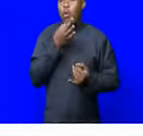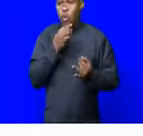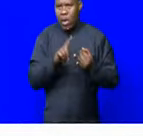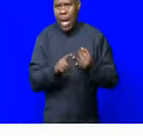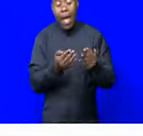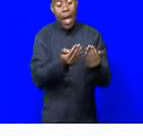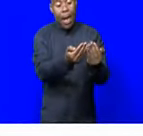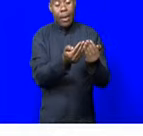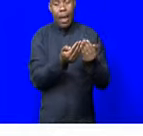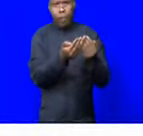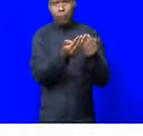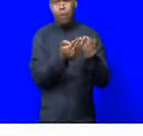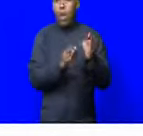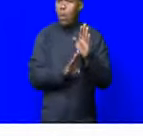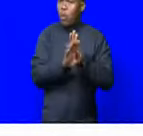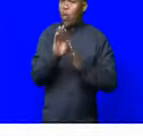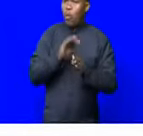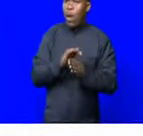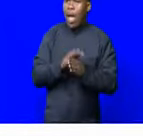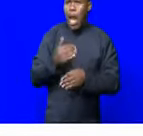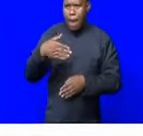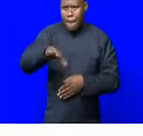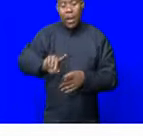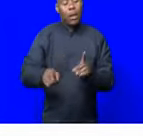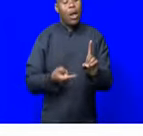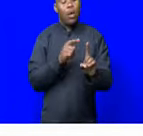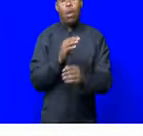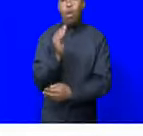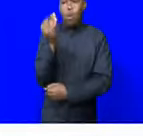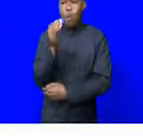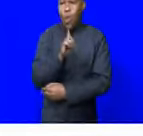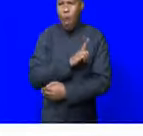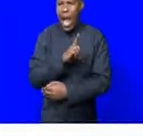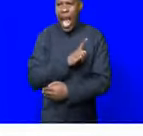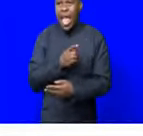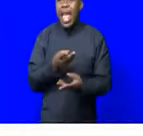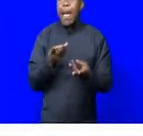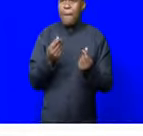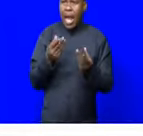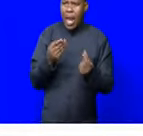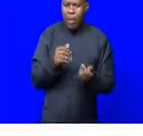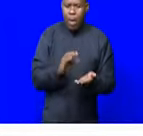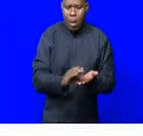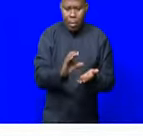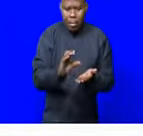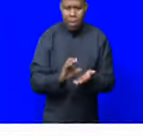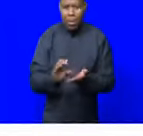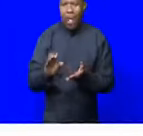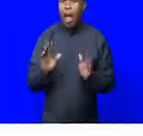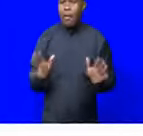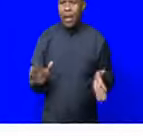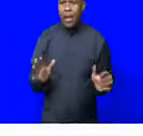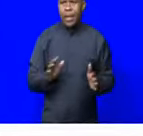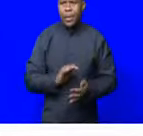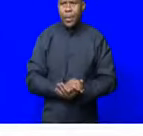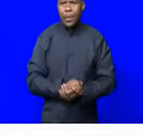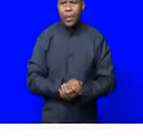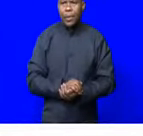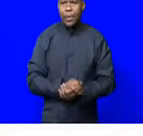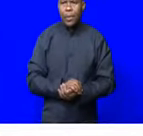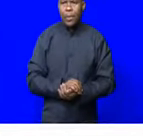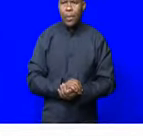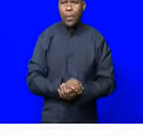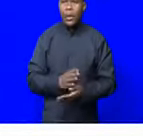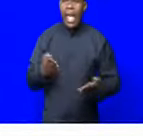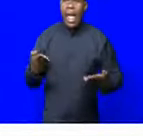education sector, among other sectors. Ndlangamandla was speaking during a cheque handover occasion held in Babane. The Swazi